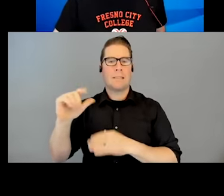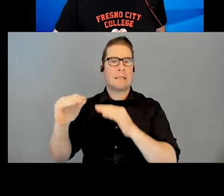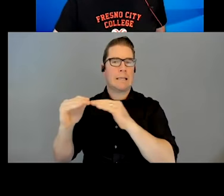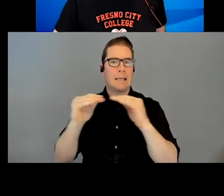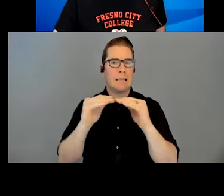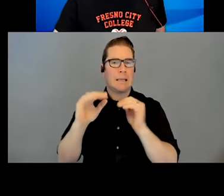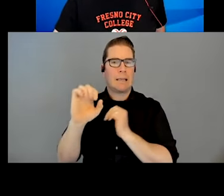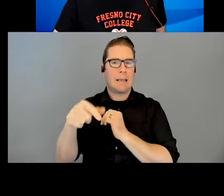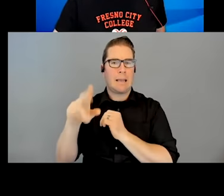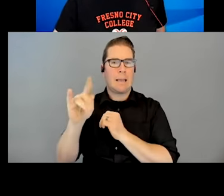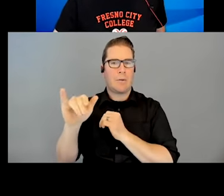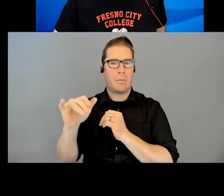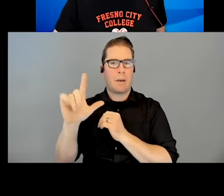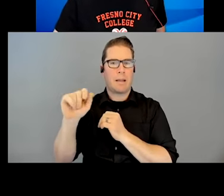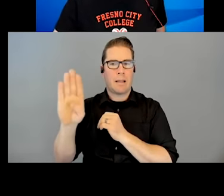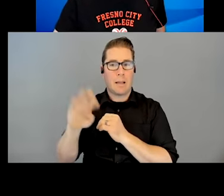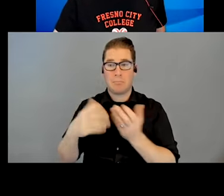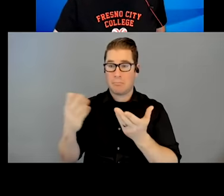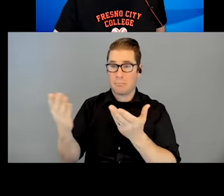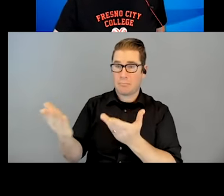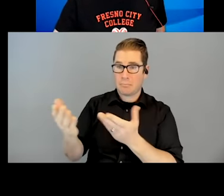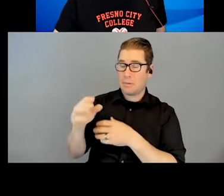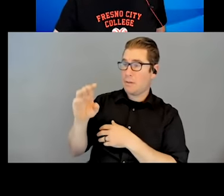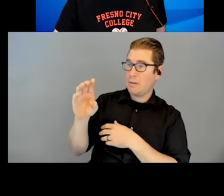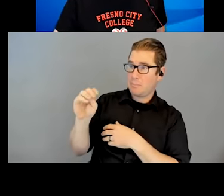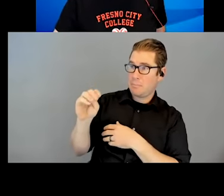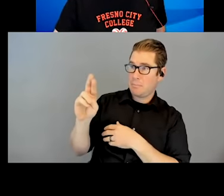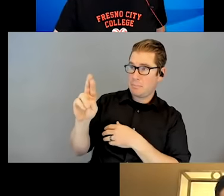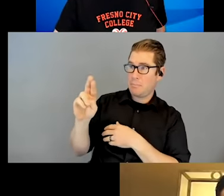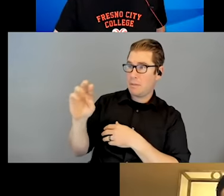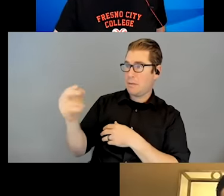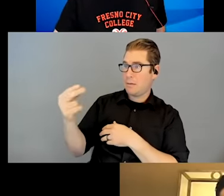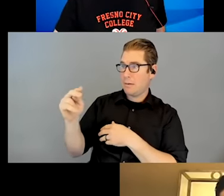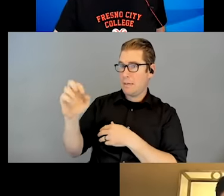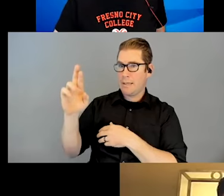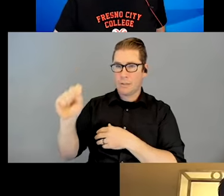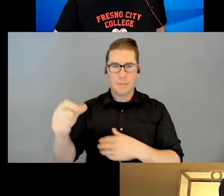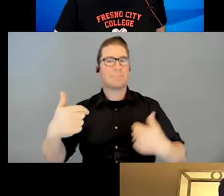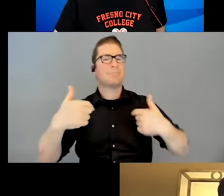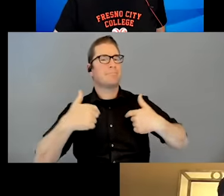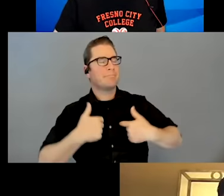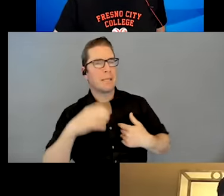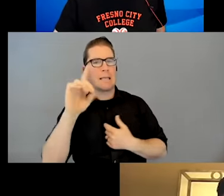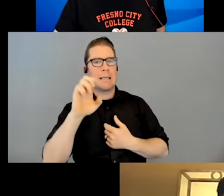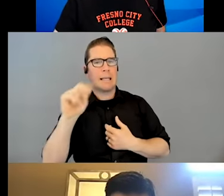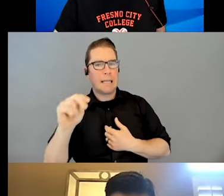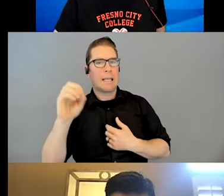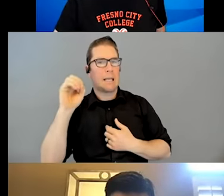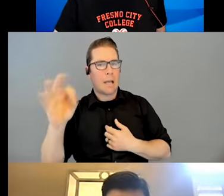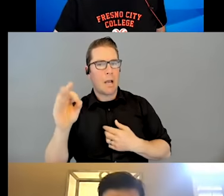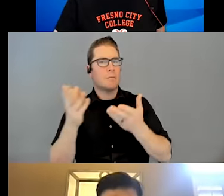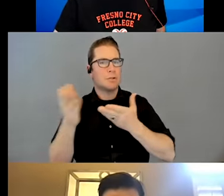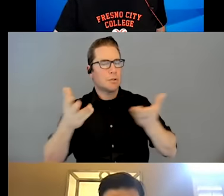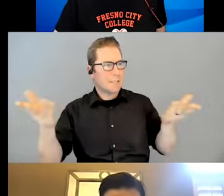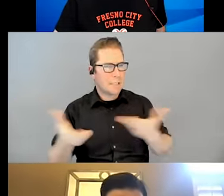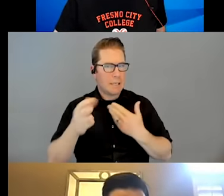Mr. Henderson? Morning, everyone. My name is Sean Henderson. I'm the Dean of Student Services here at Fresno City College. I am starting